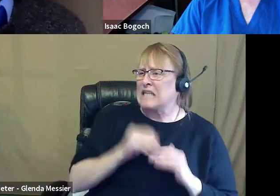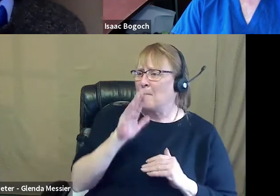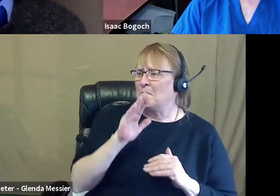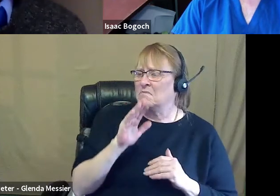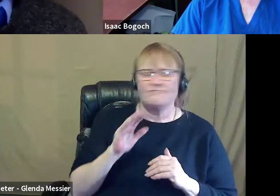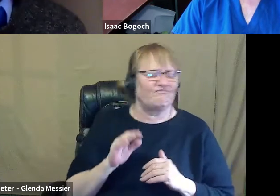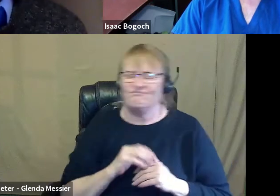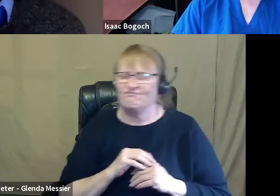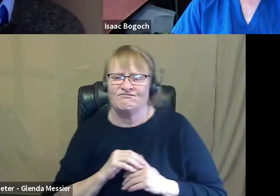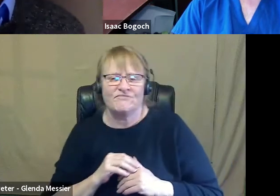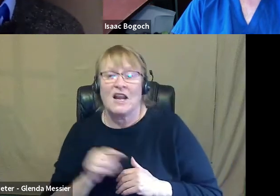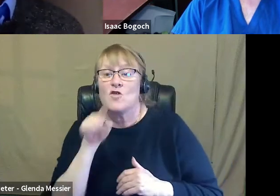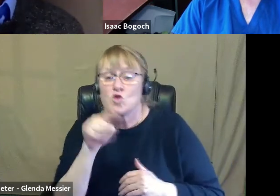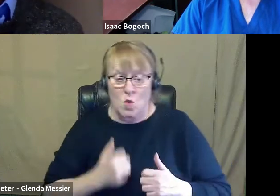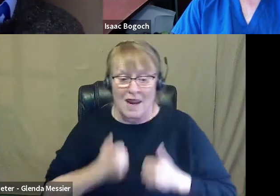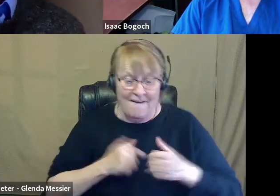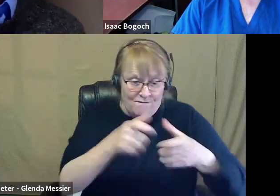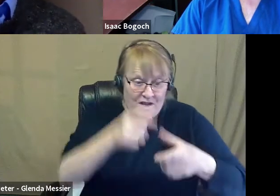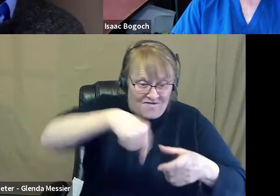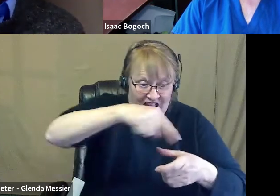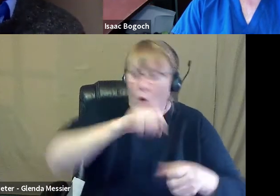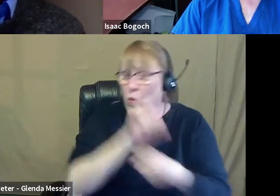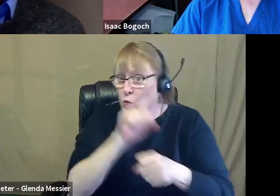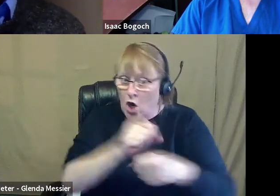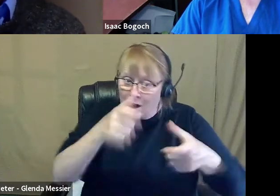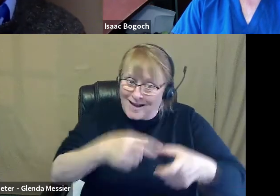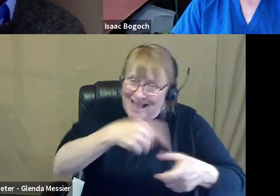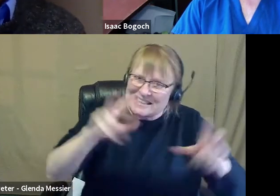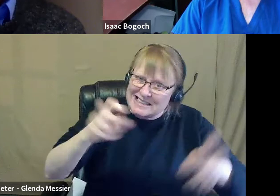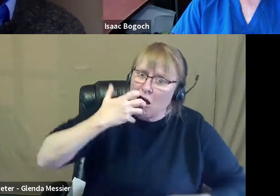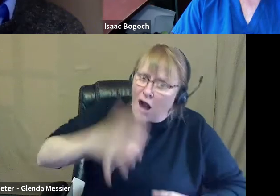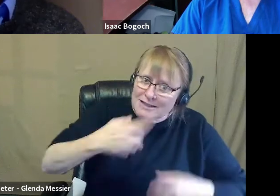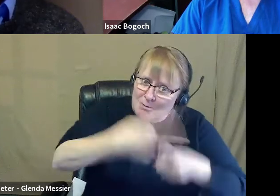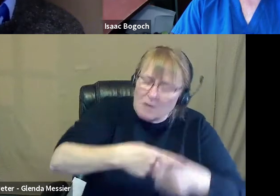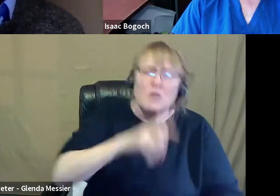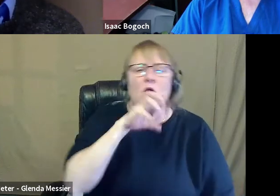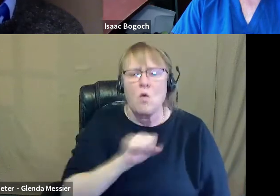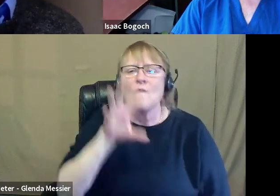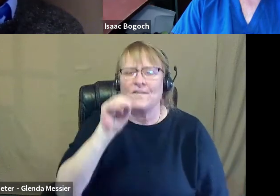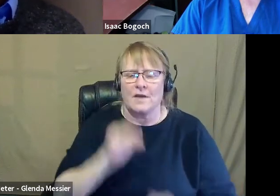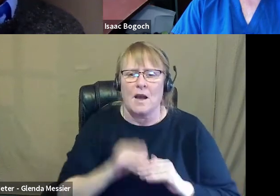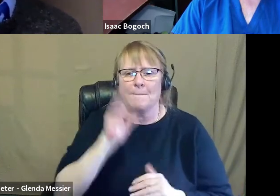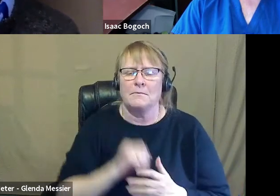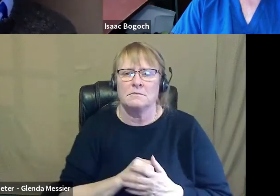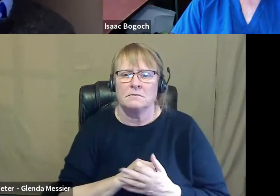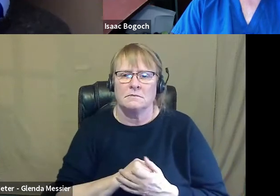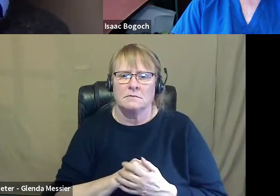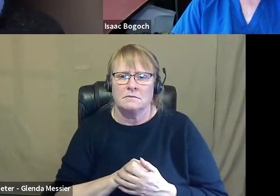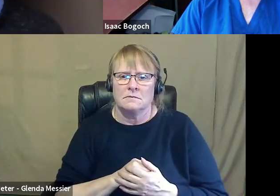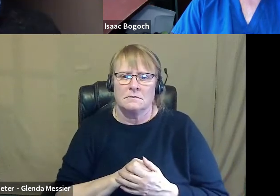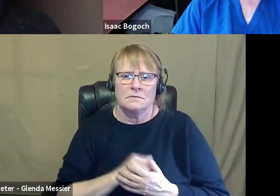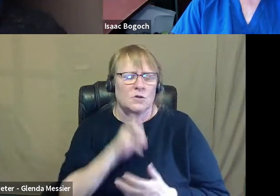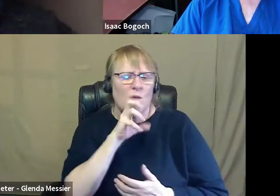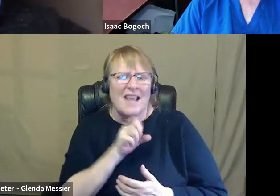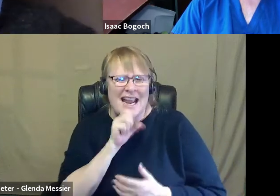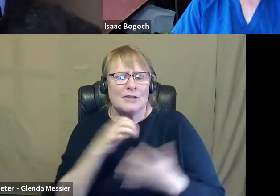coming from, if you live or work in a hotspot, it'll be 50. All right, so that age criteria